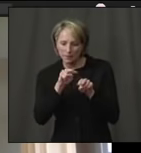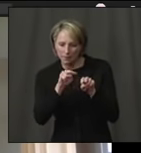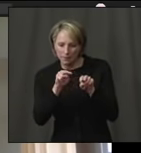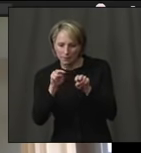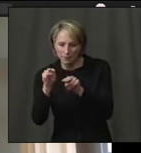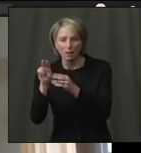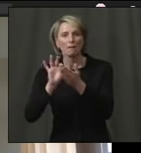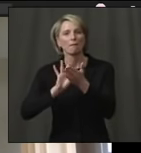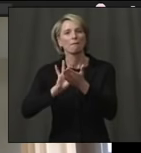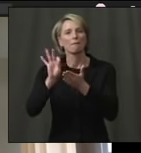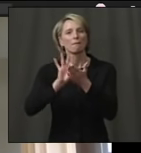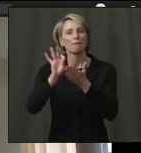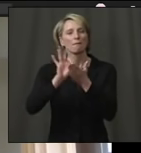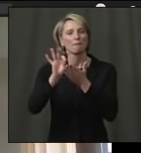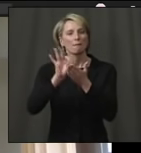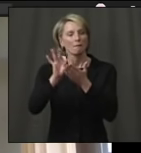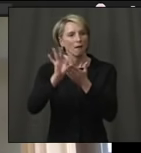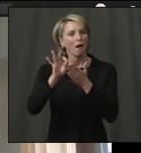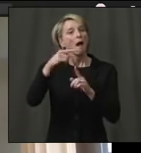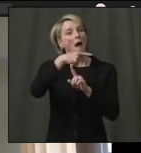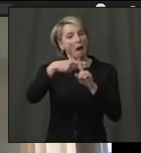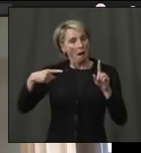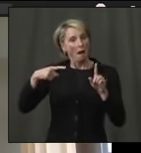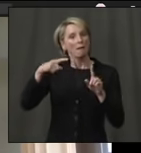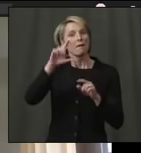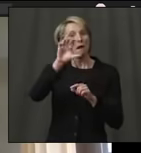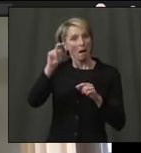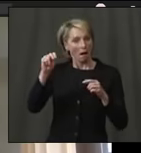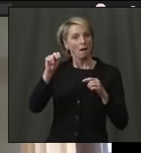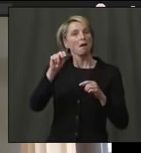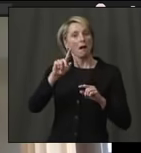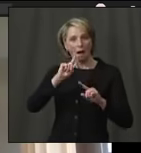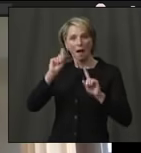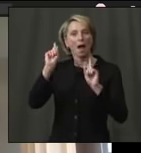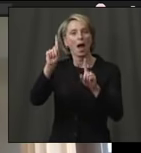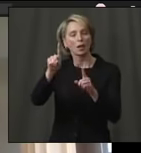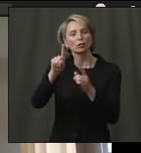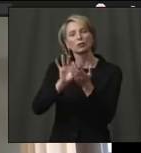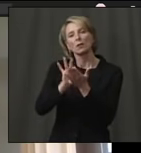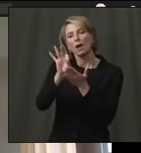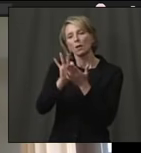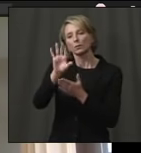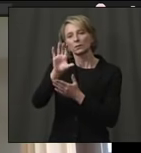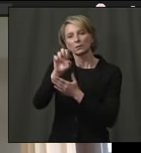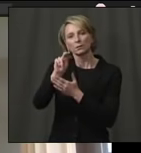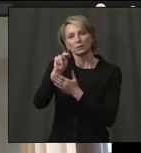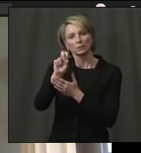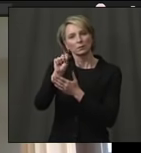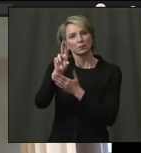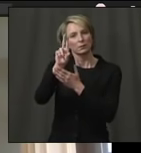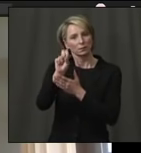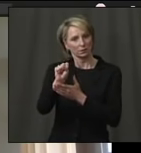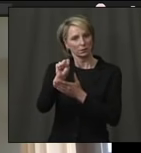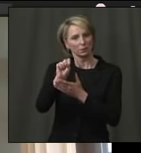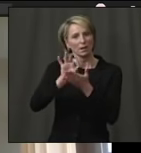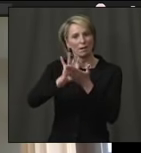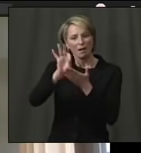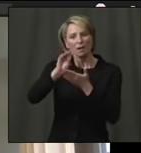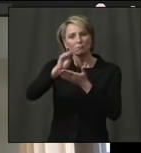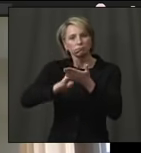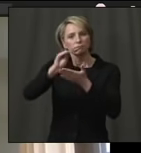57.1% self-response rate. So we continue to lead all of the northeastern states, and we've